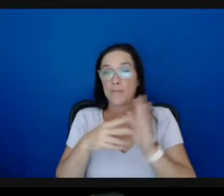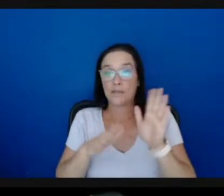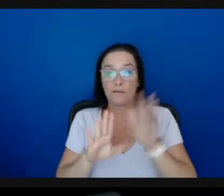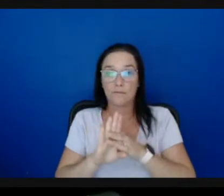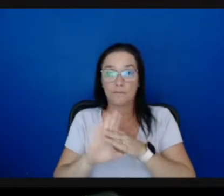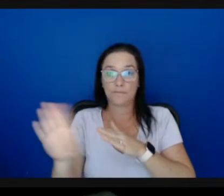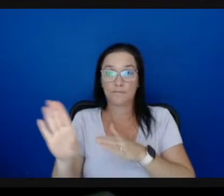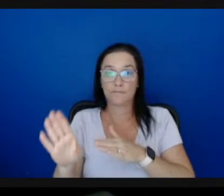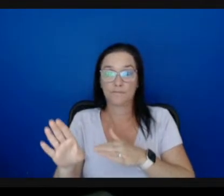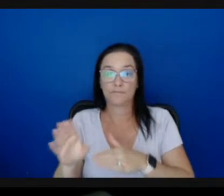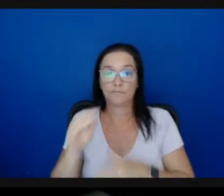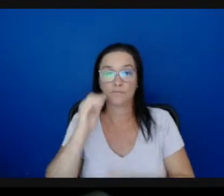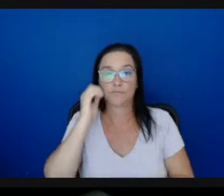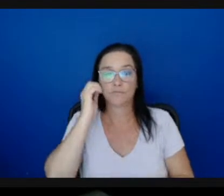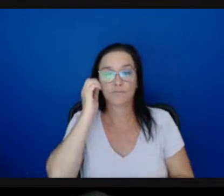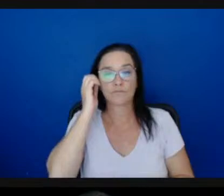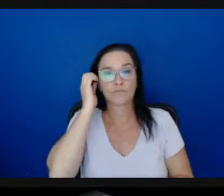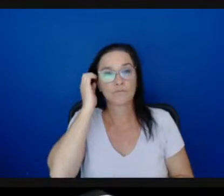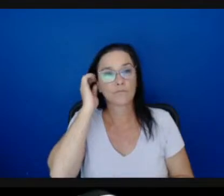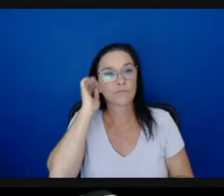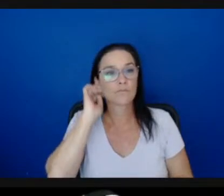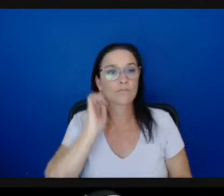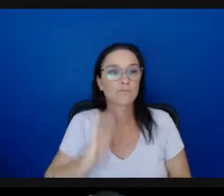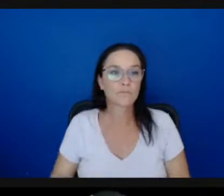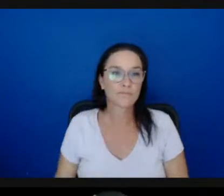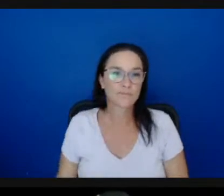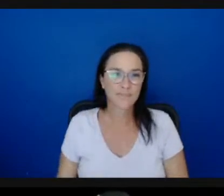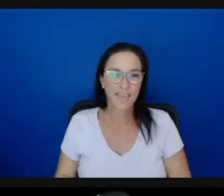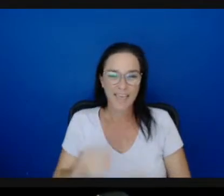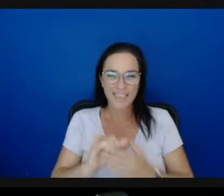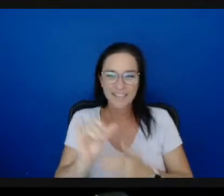That's the Starlink of the day, Dane, the church bell.